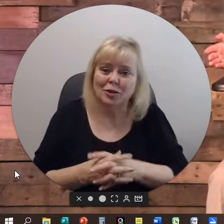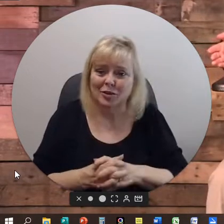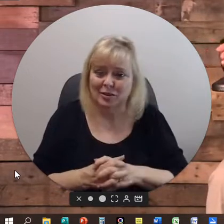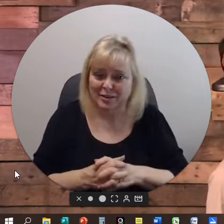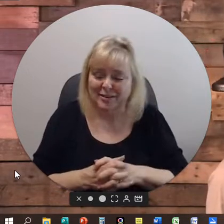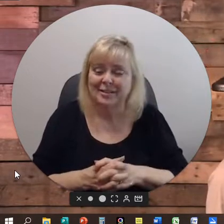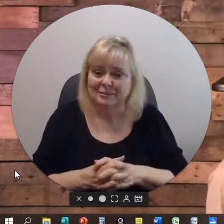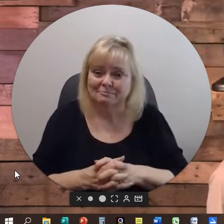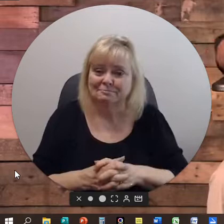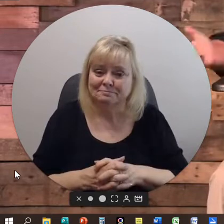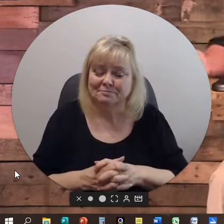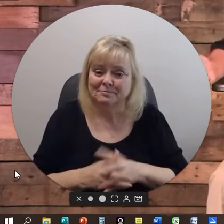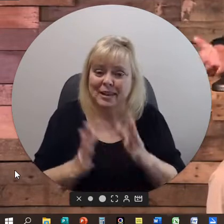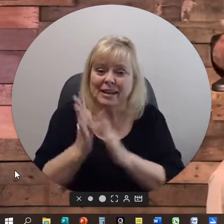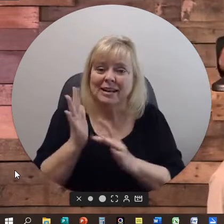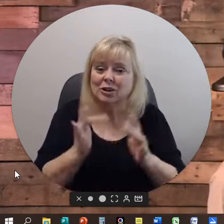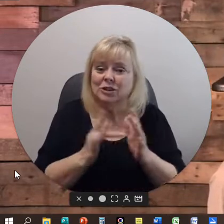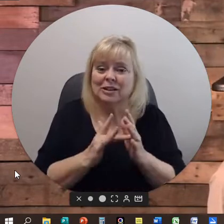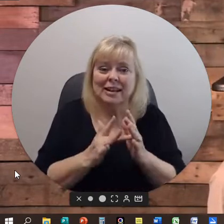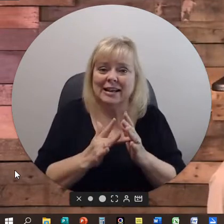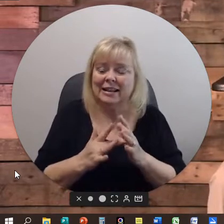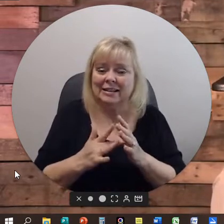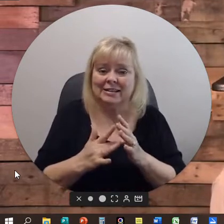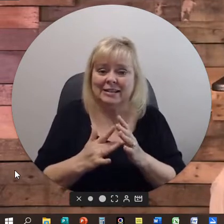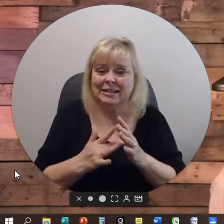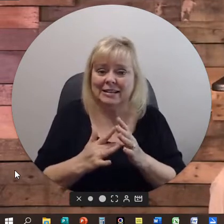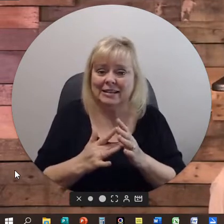Jesus has thrown off the shackles of